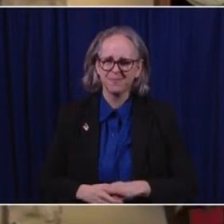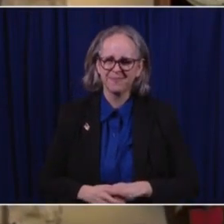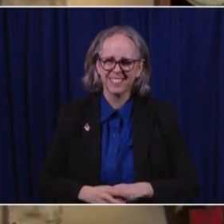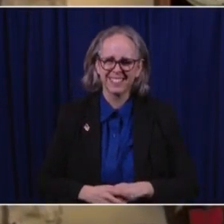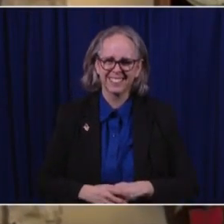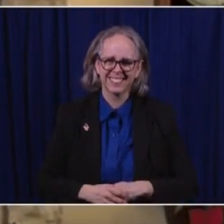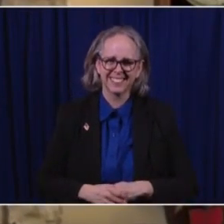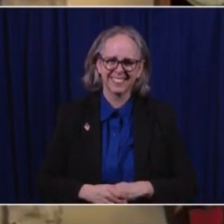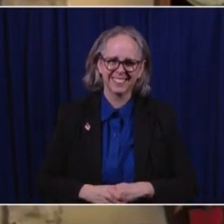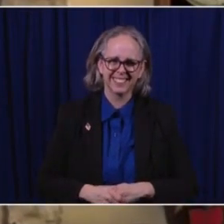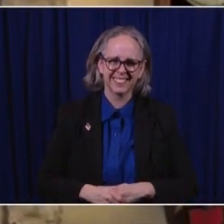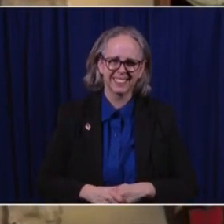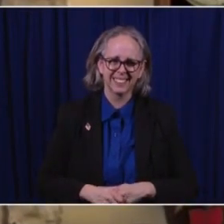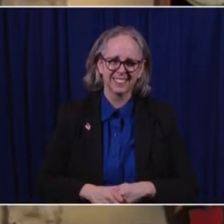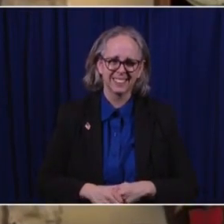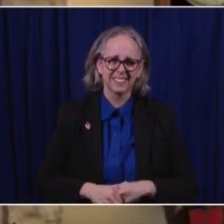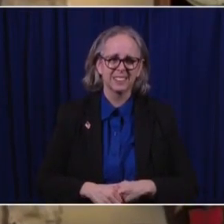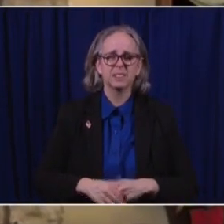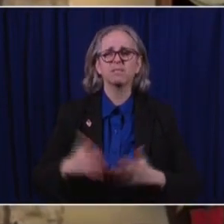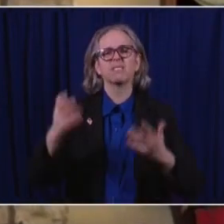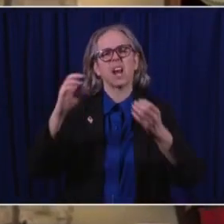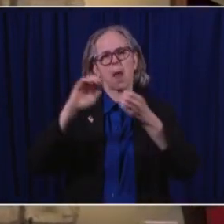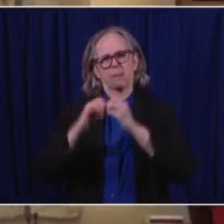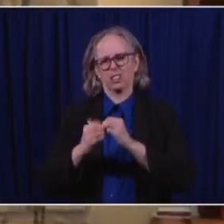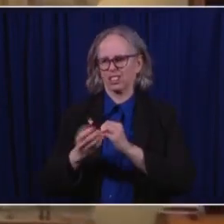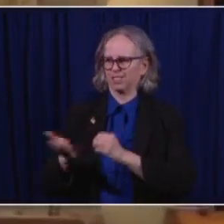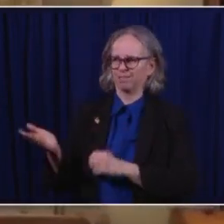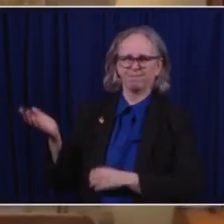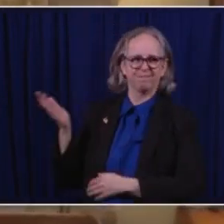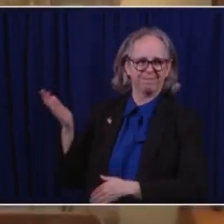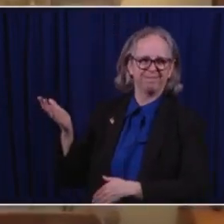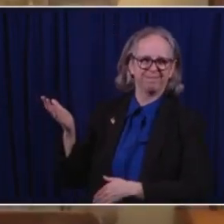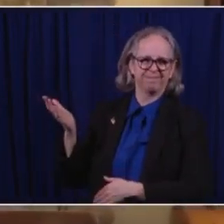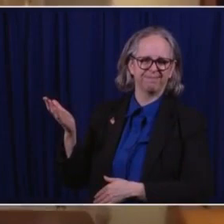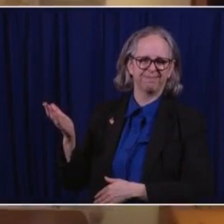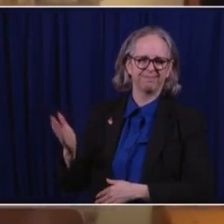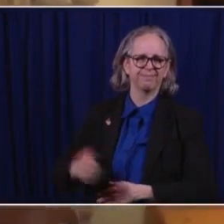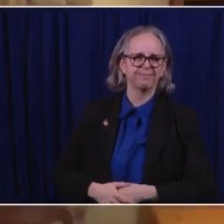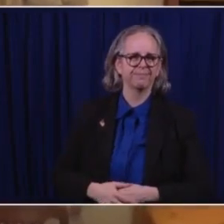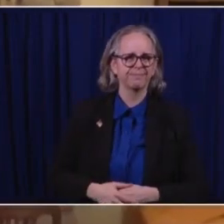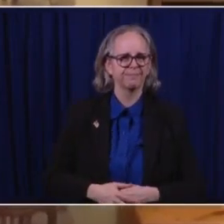Eric, let's go to our data. See what we've got today.